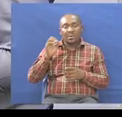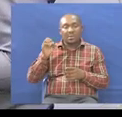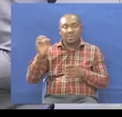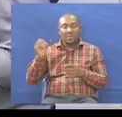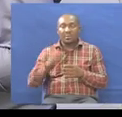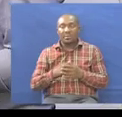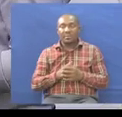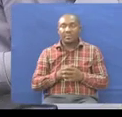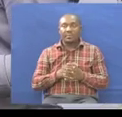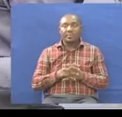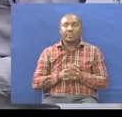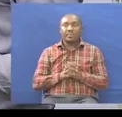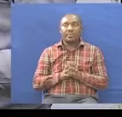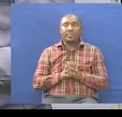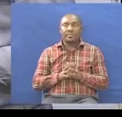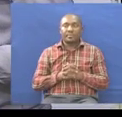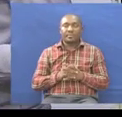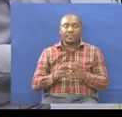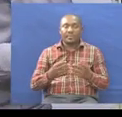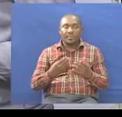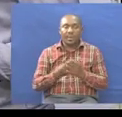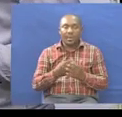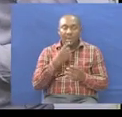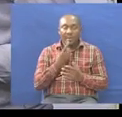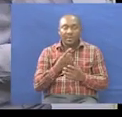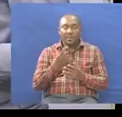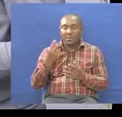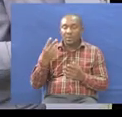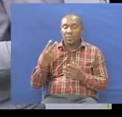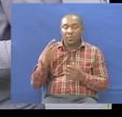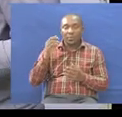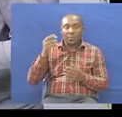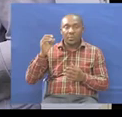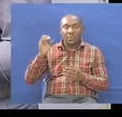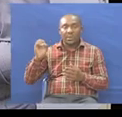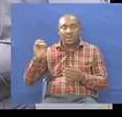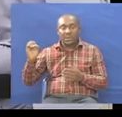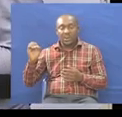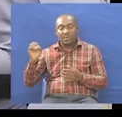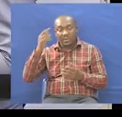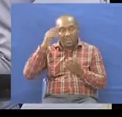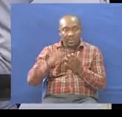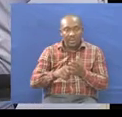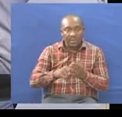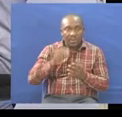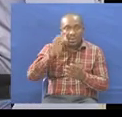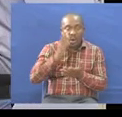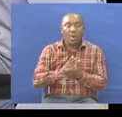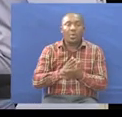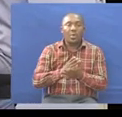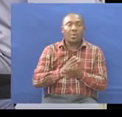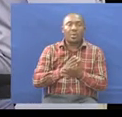o'clock. It is 3 o'clock. And I said these 2 zeros means it is o'clock. That